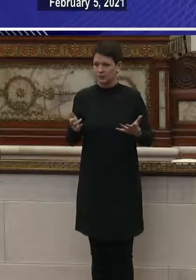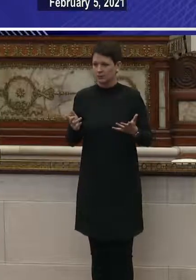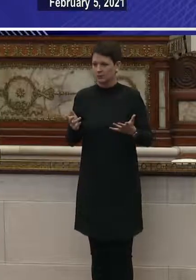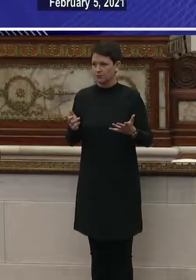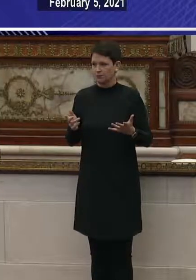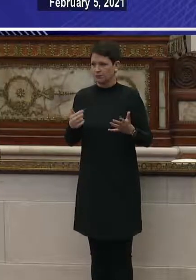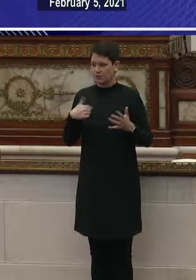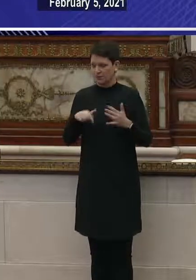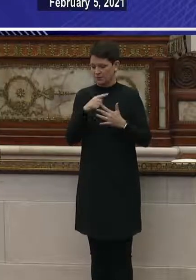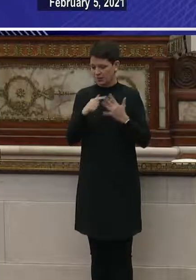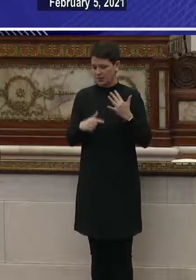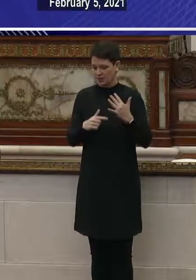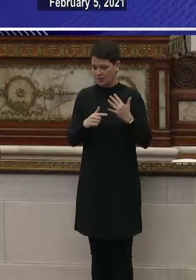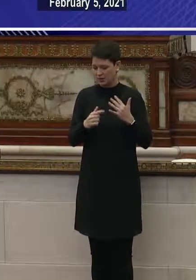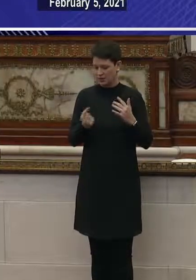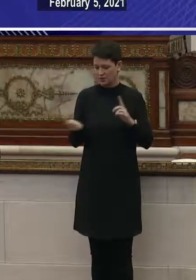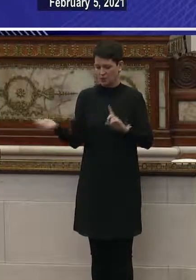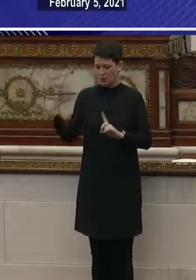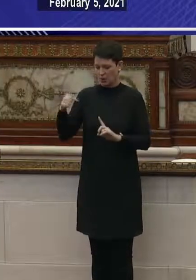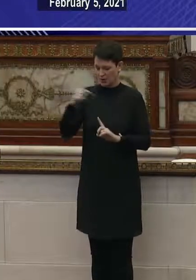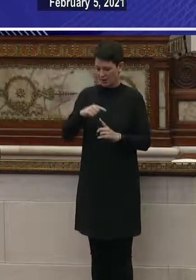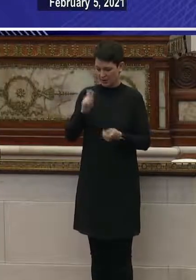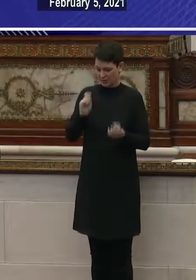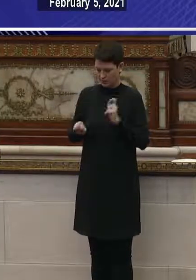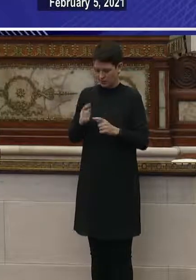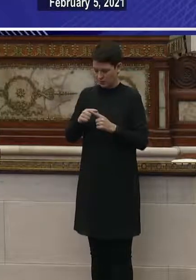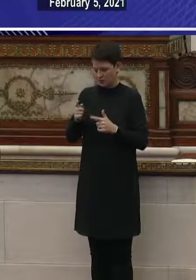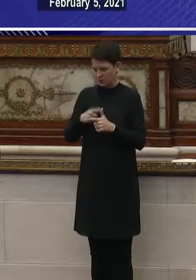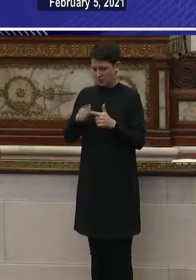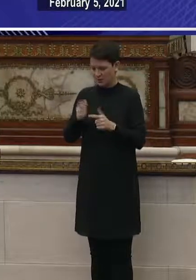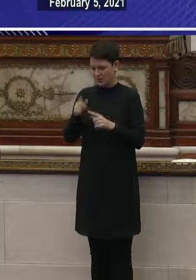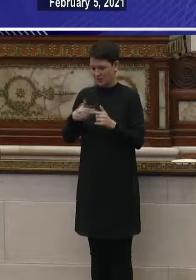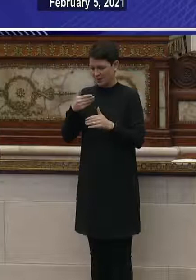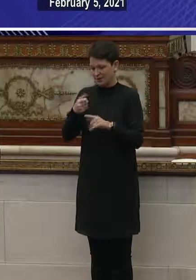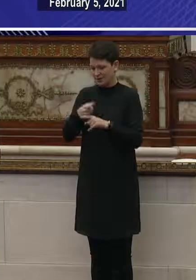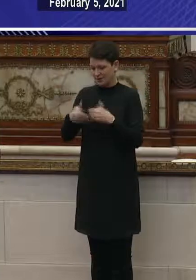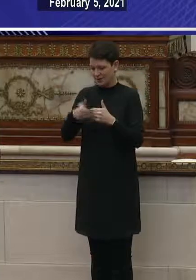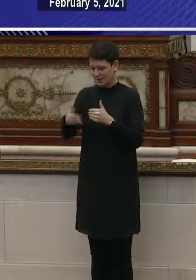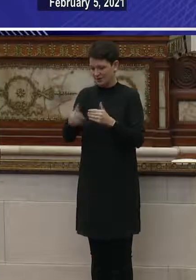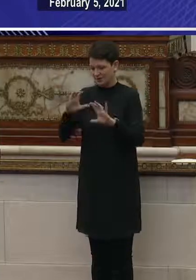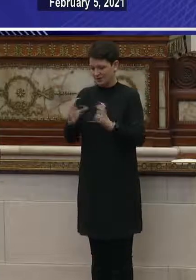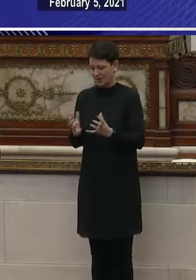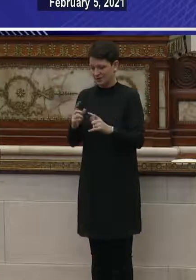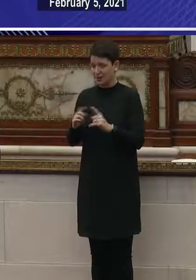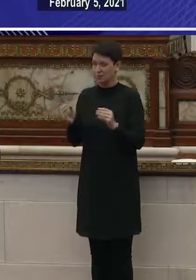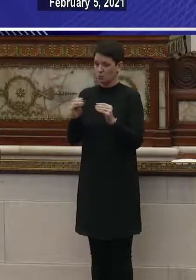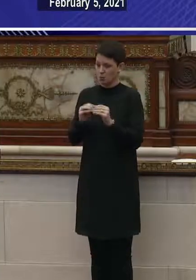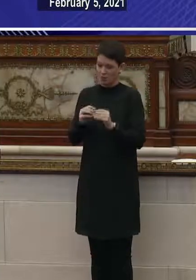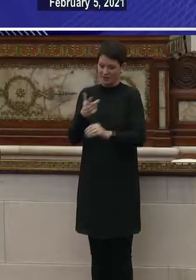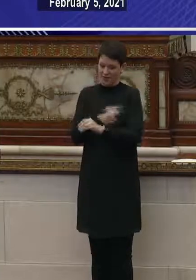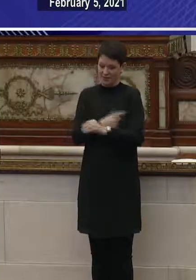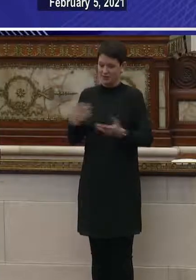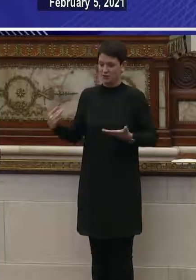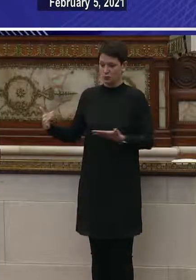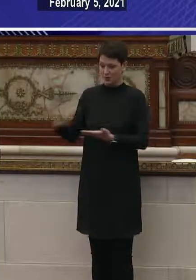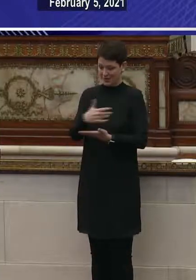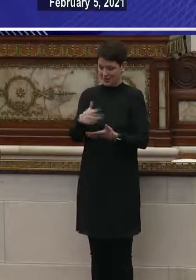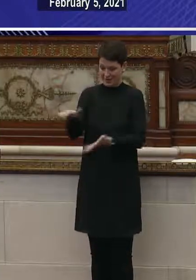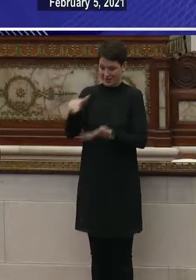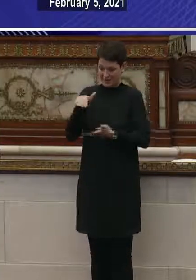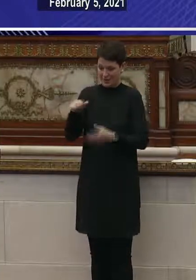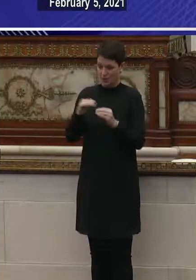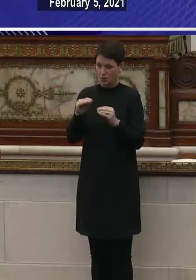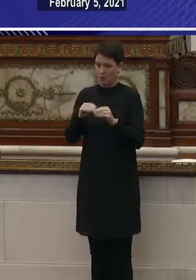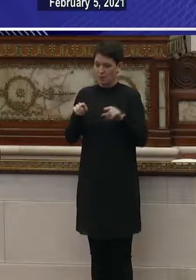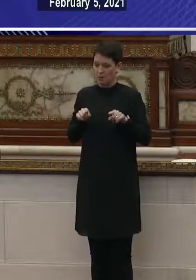And those restrictions to try to reach all them before we go to the next phase. As we get more and more vaccines, is it possible to do